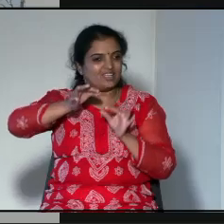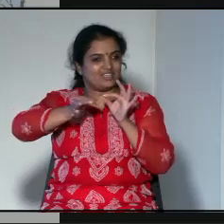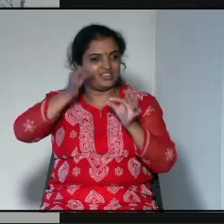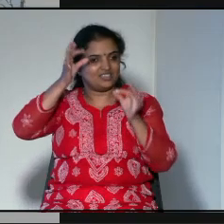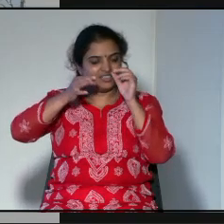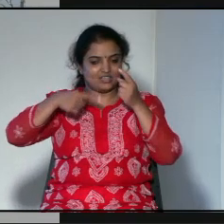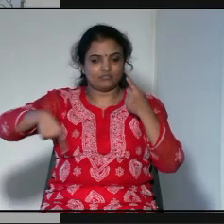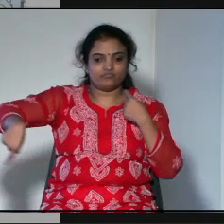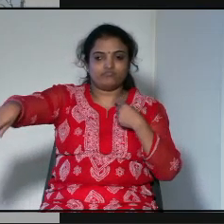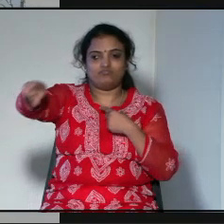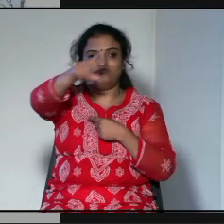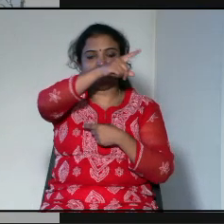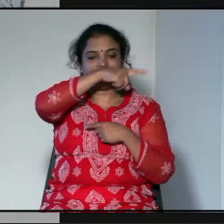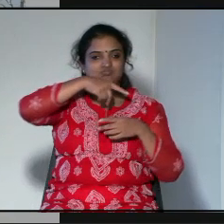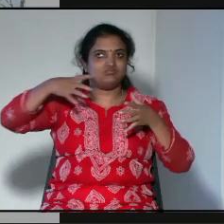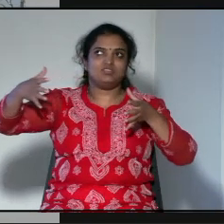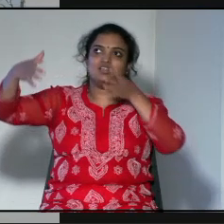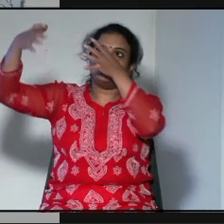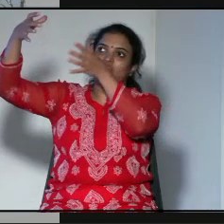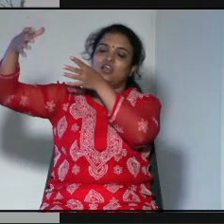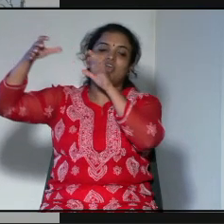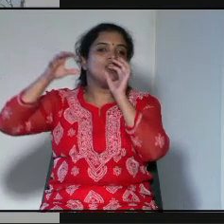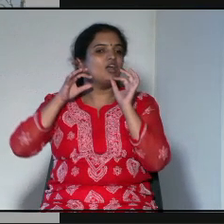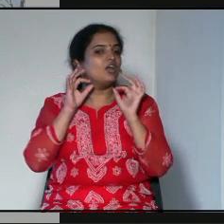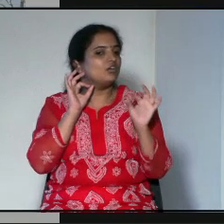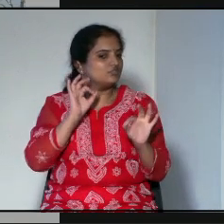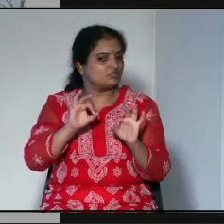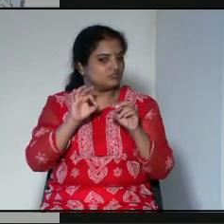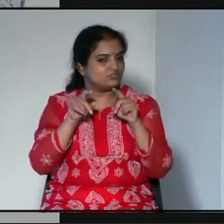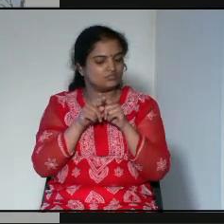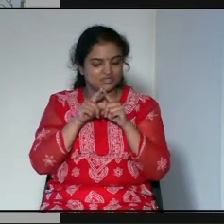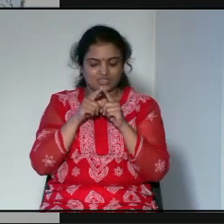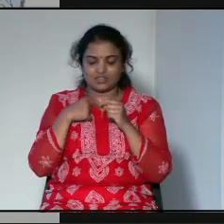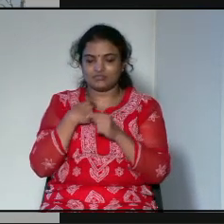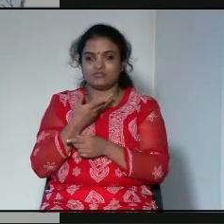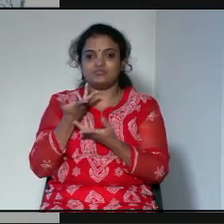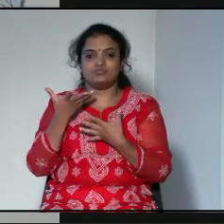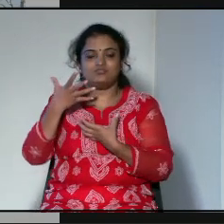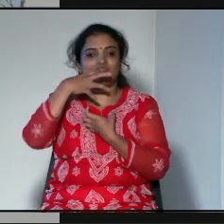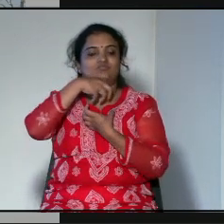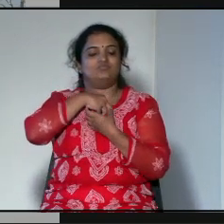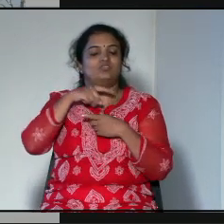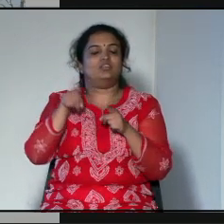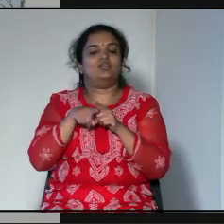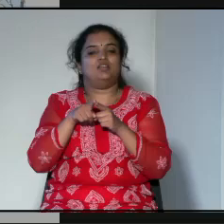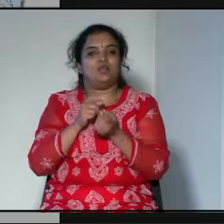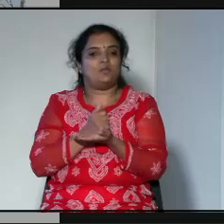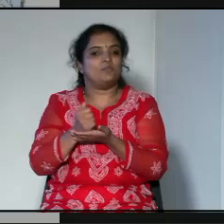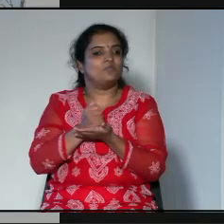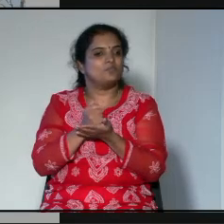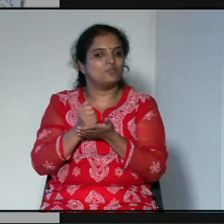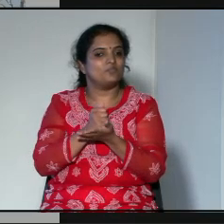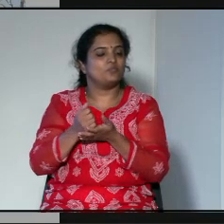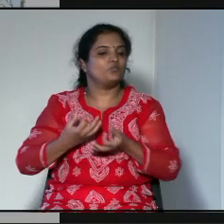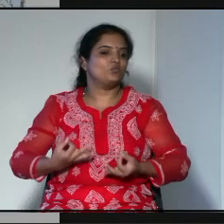corporate investment in a novel kind of public art. But the person acquiring it was a practicing Buddhist himself.